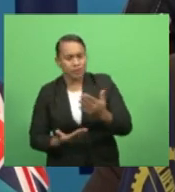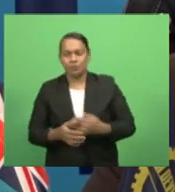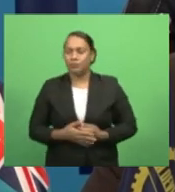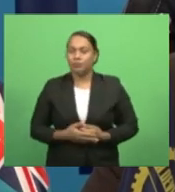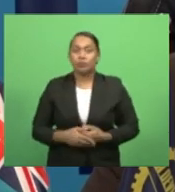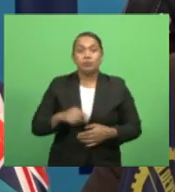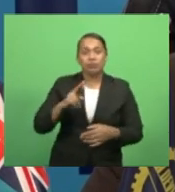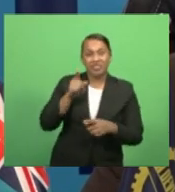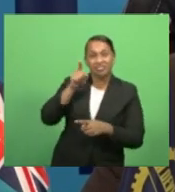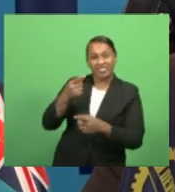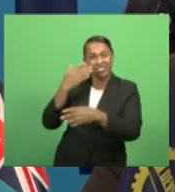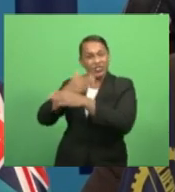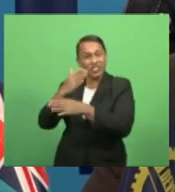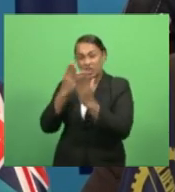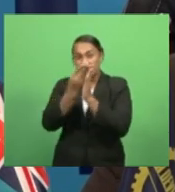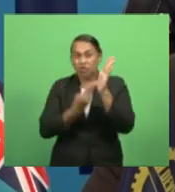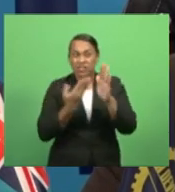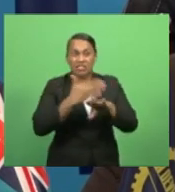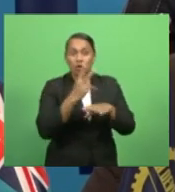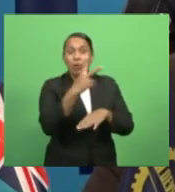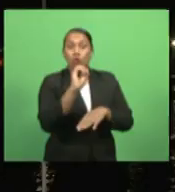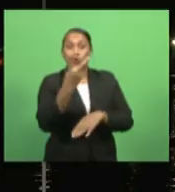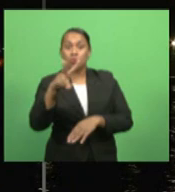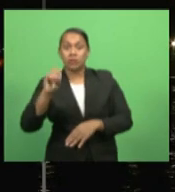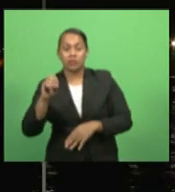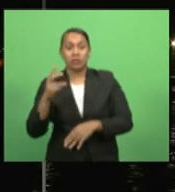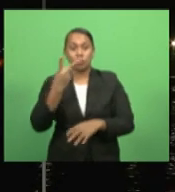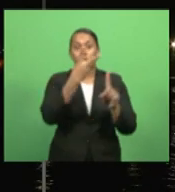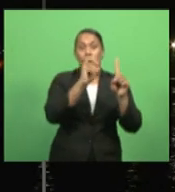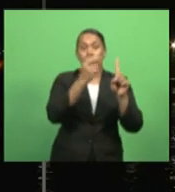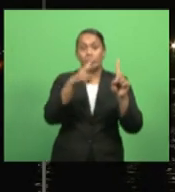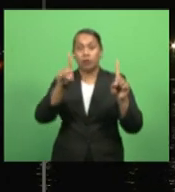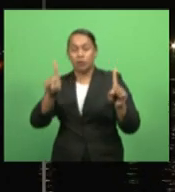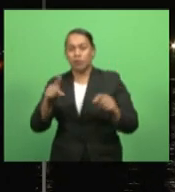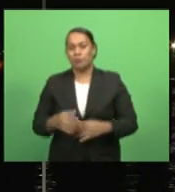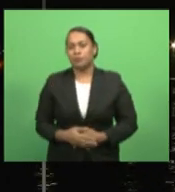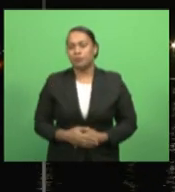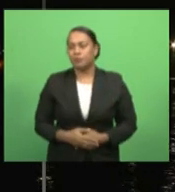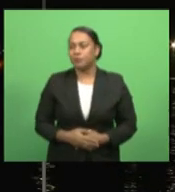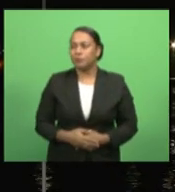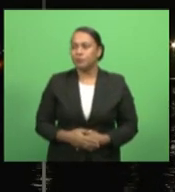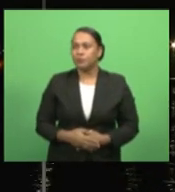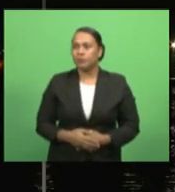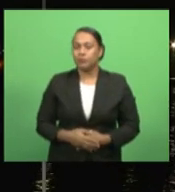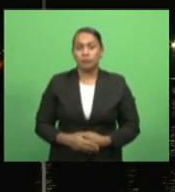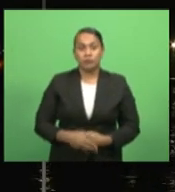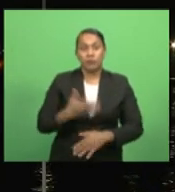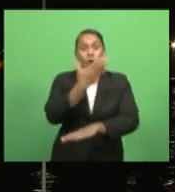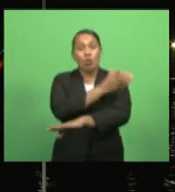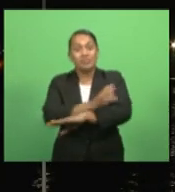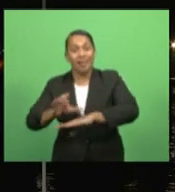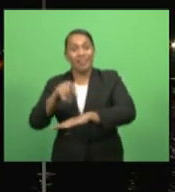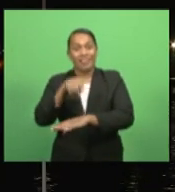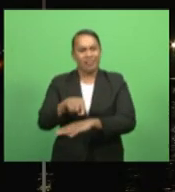the 2020-2021 fiscal year. Coastline communities continue to be victims of climate